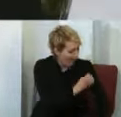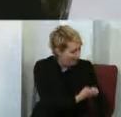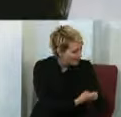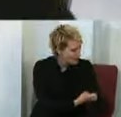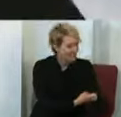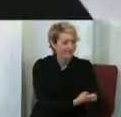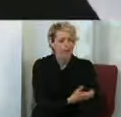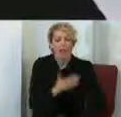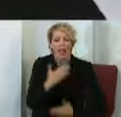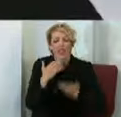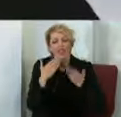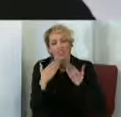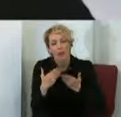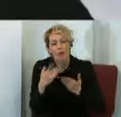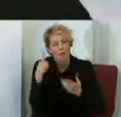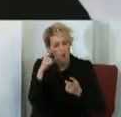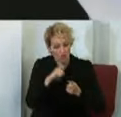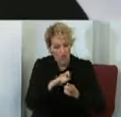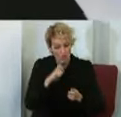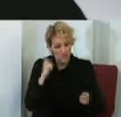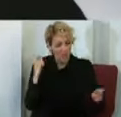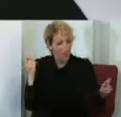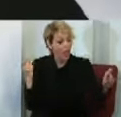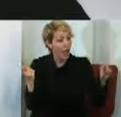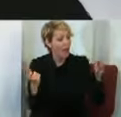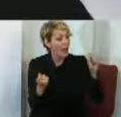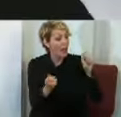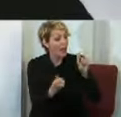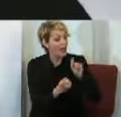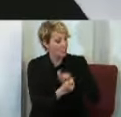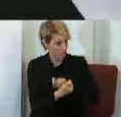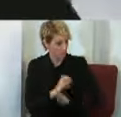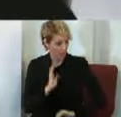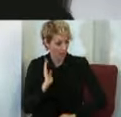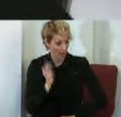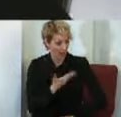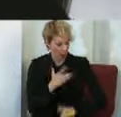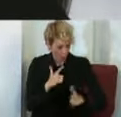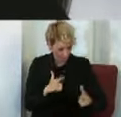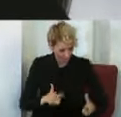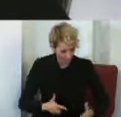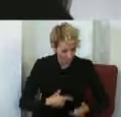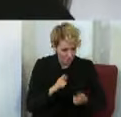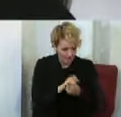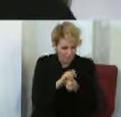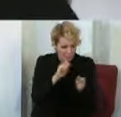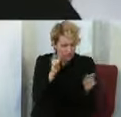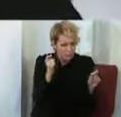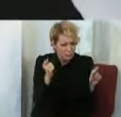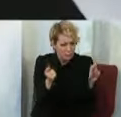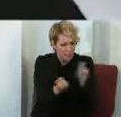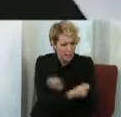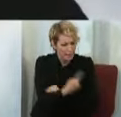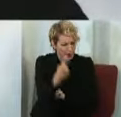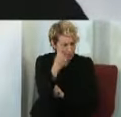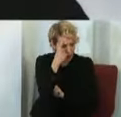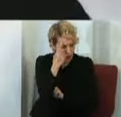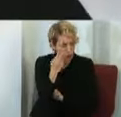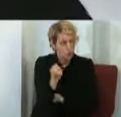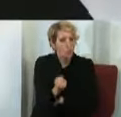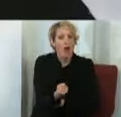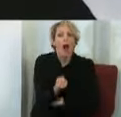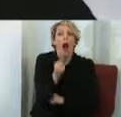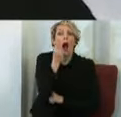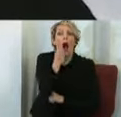grateful that you have transformed our lives, that you have transformed our minds to realize that you